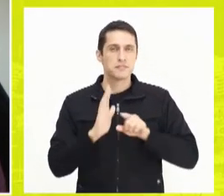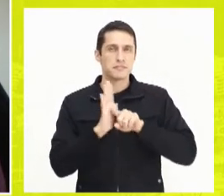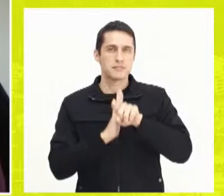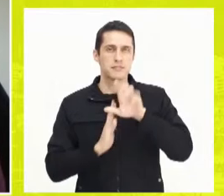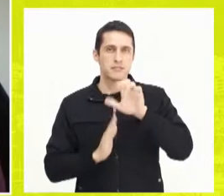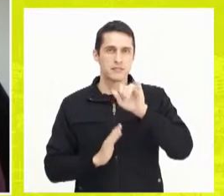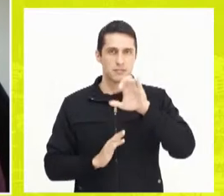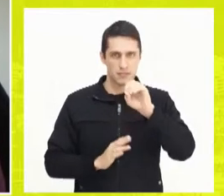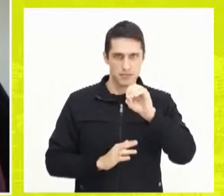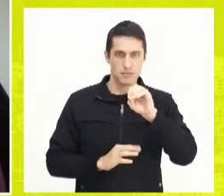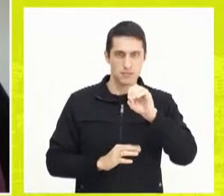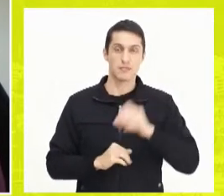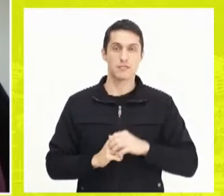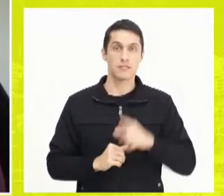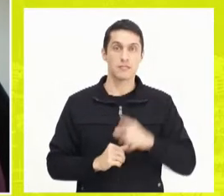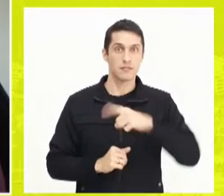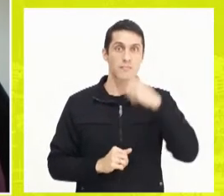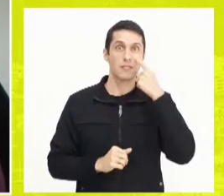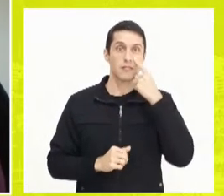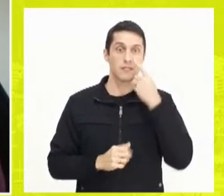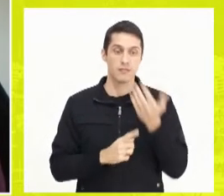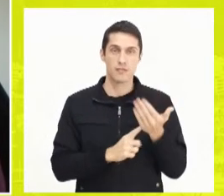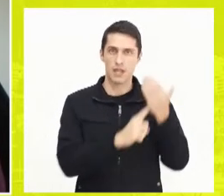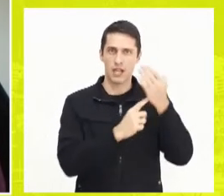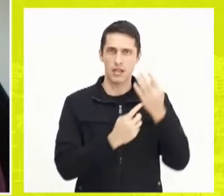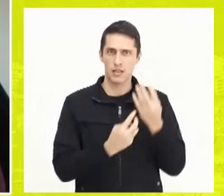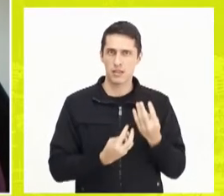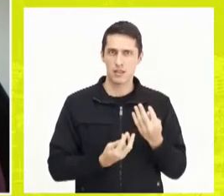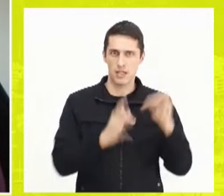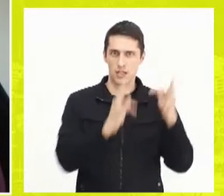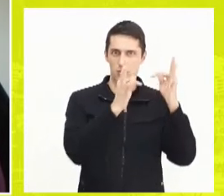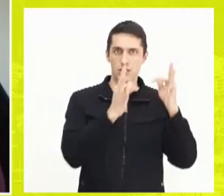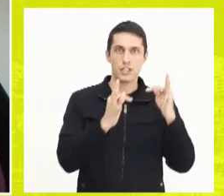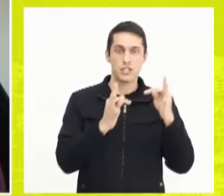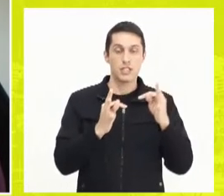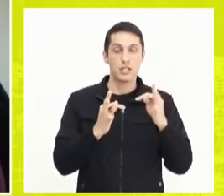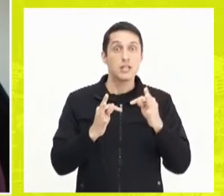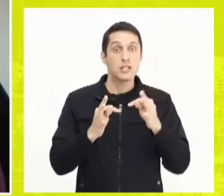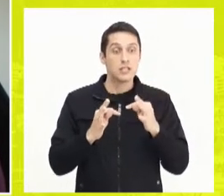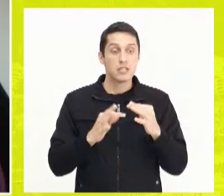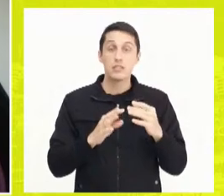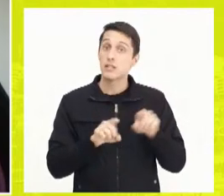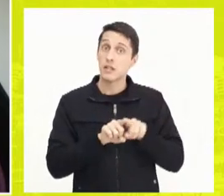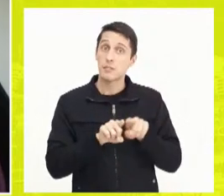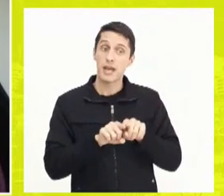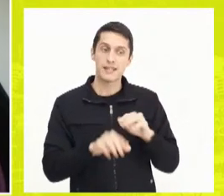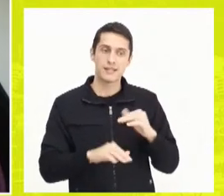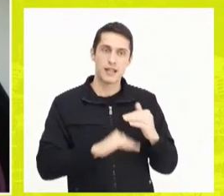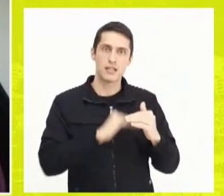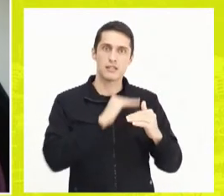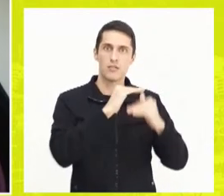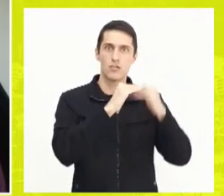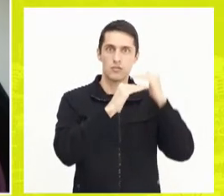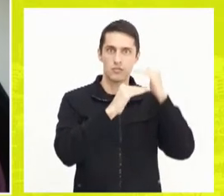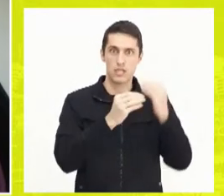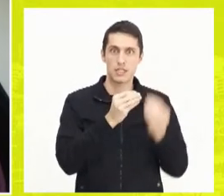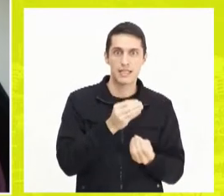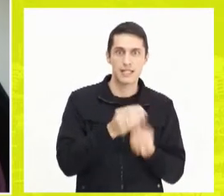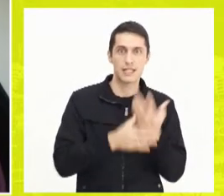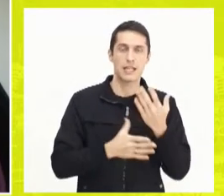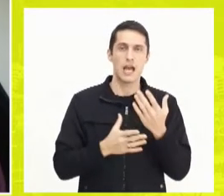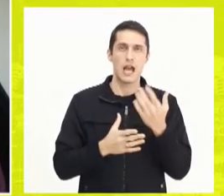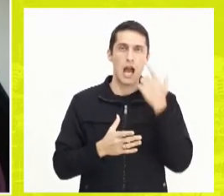and i'd like to ask caillou about technology and technology development